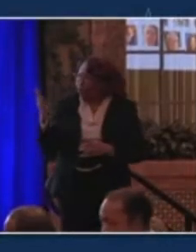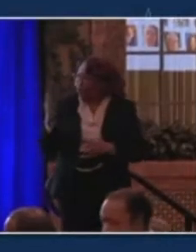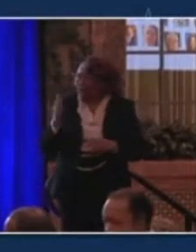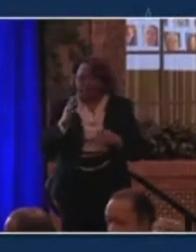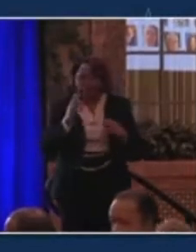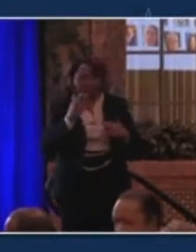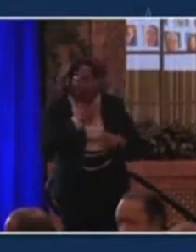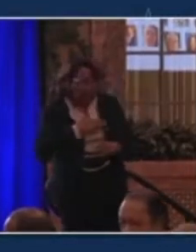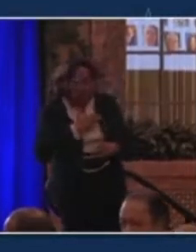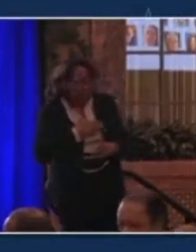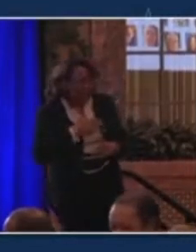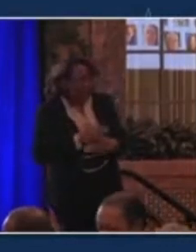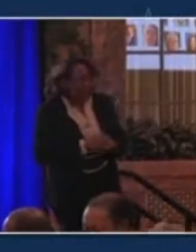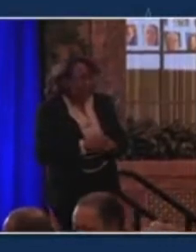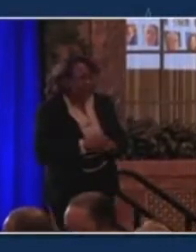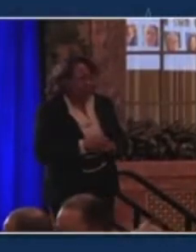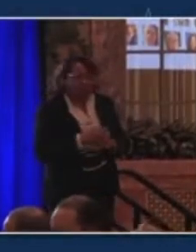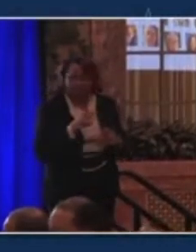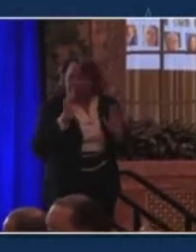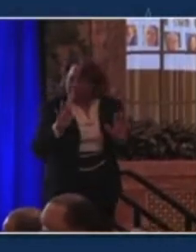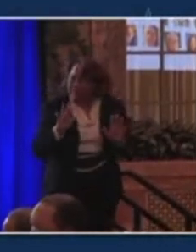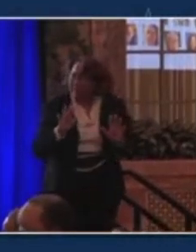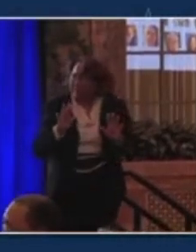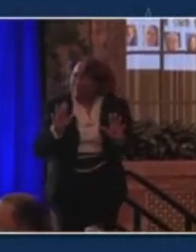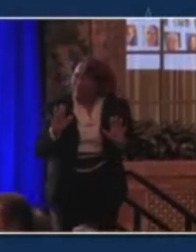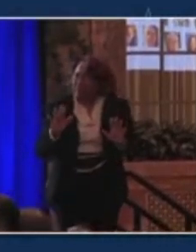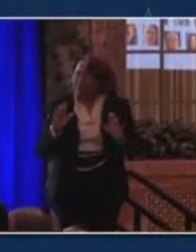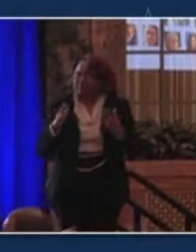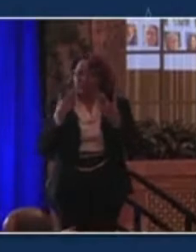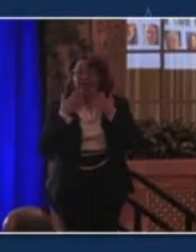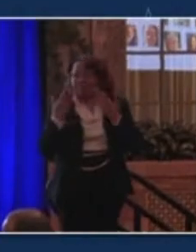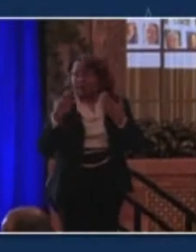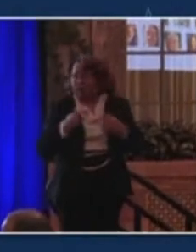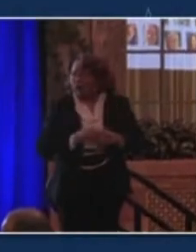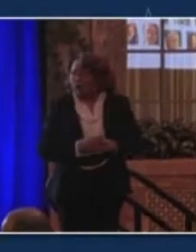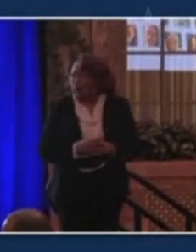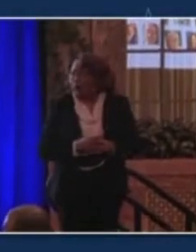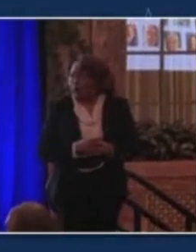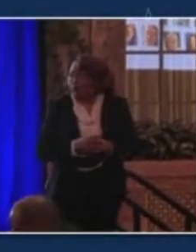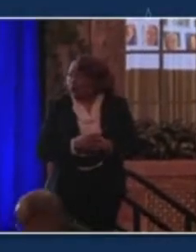please? Please. Thank you.